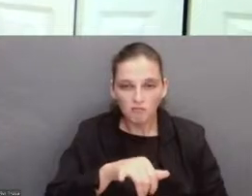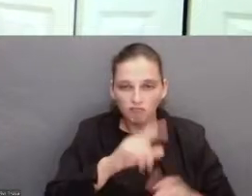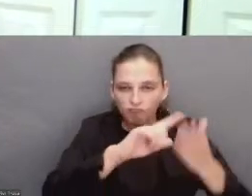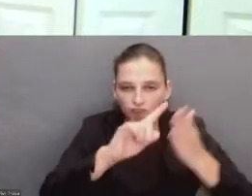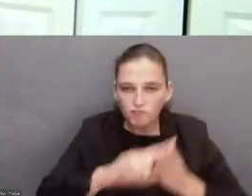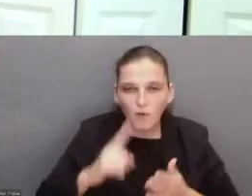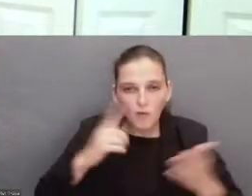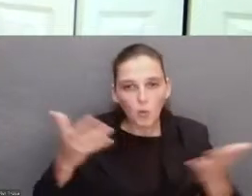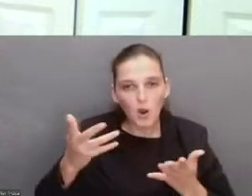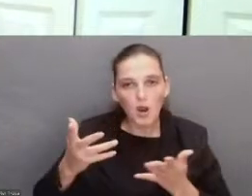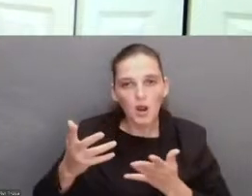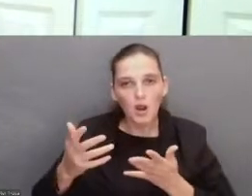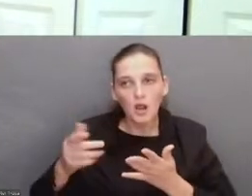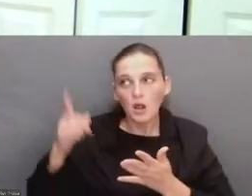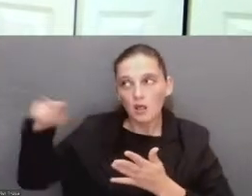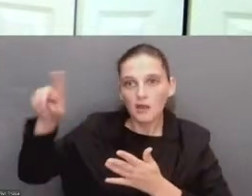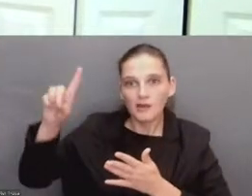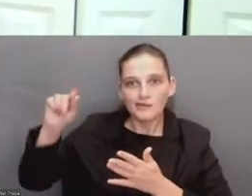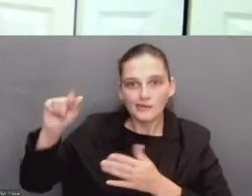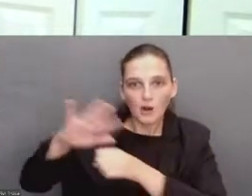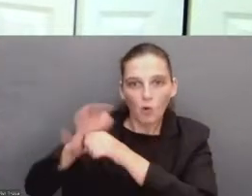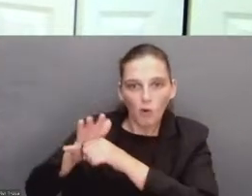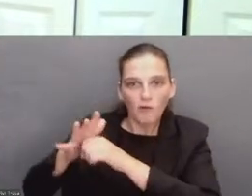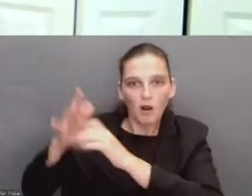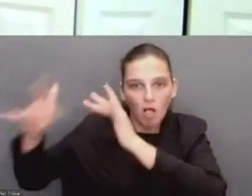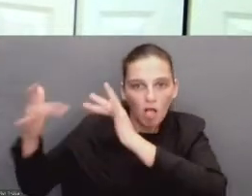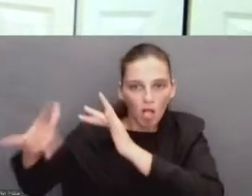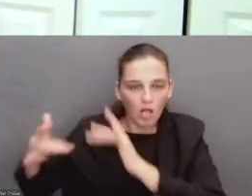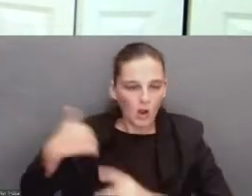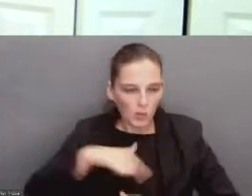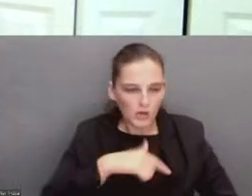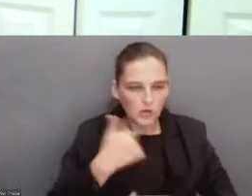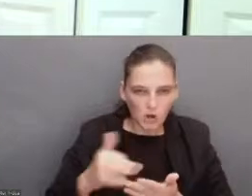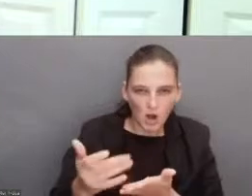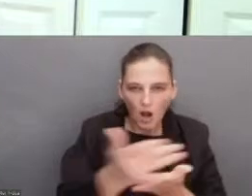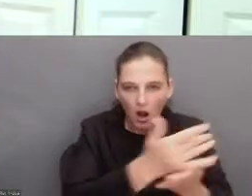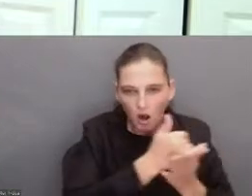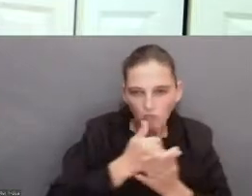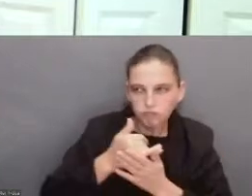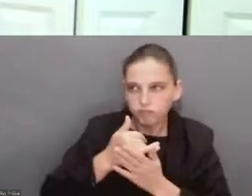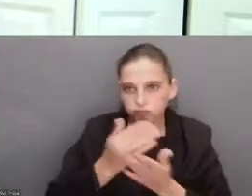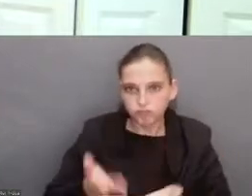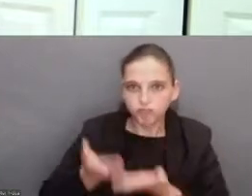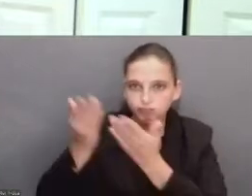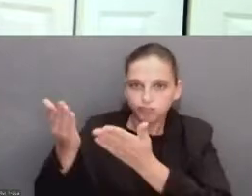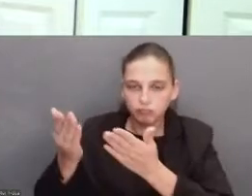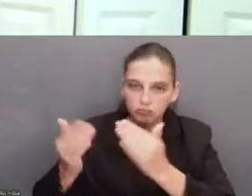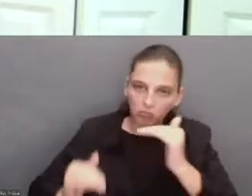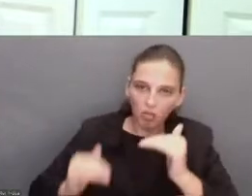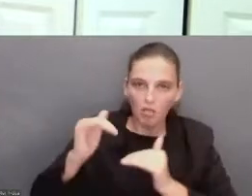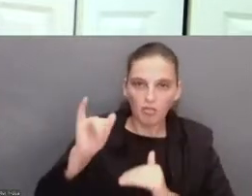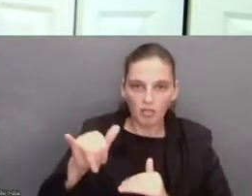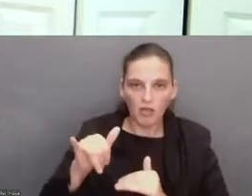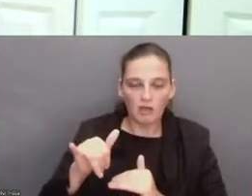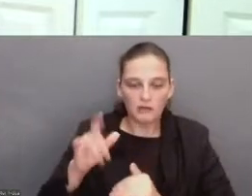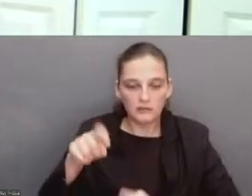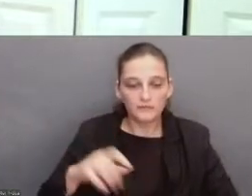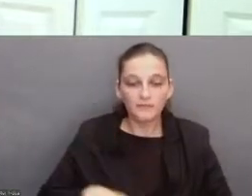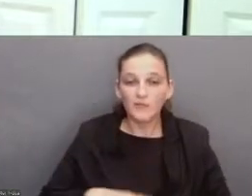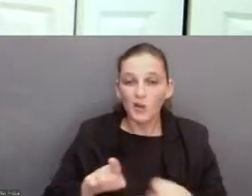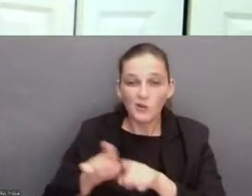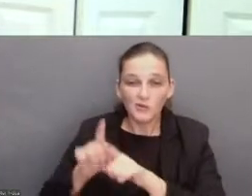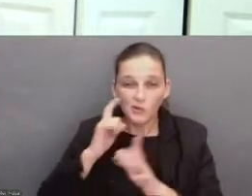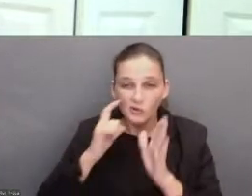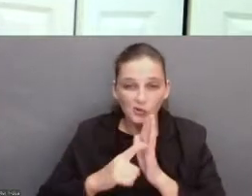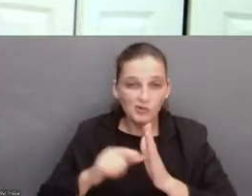connected to missing or small samples of racial, ethnic, and other demographic groups, the lack of disaggregated federal, state, and